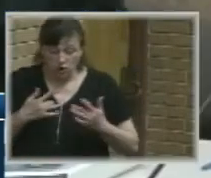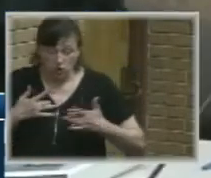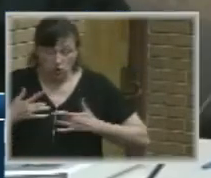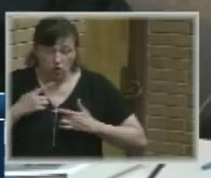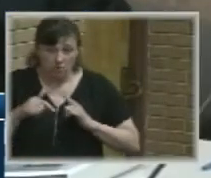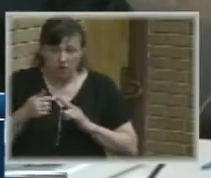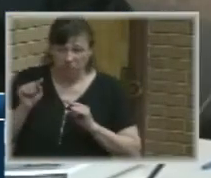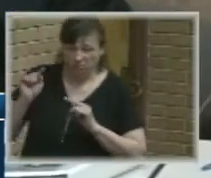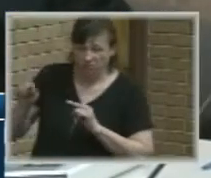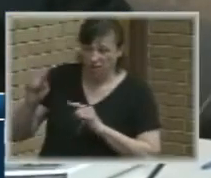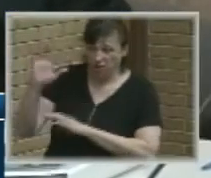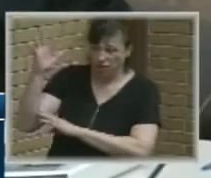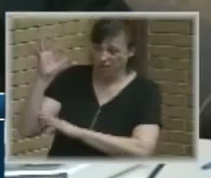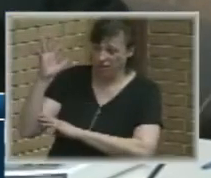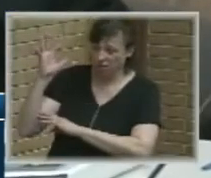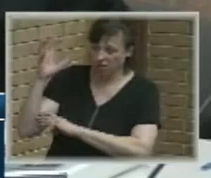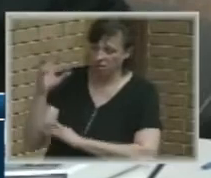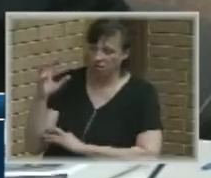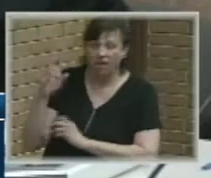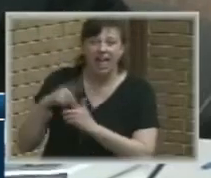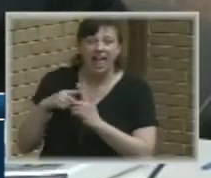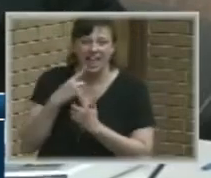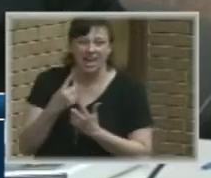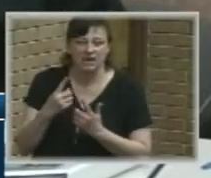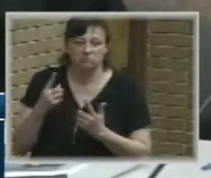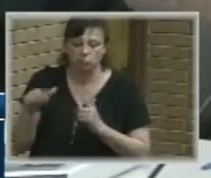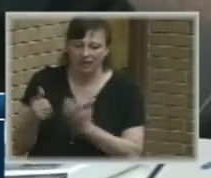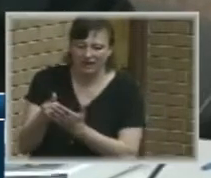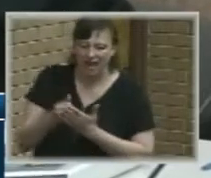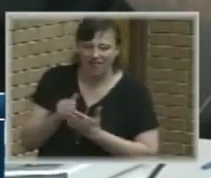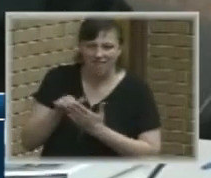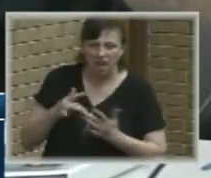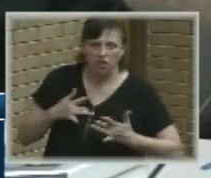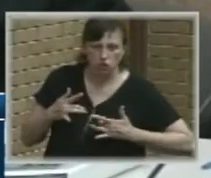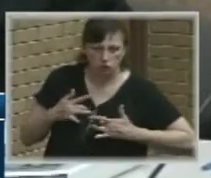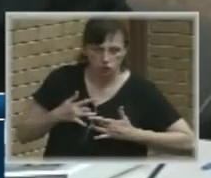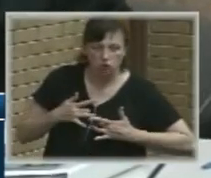tree. After we received that concern, we